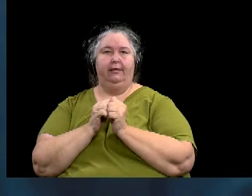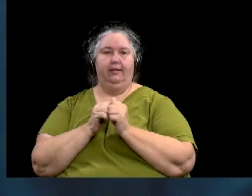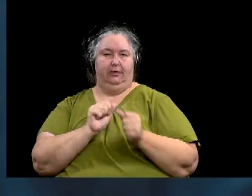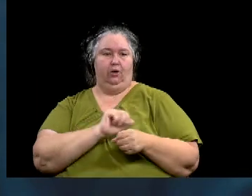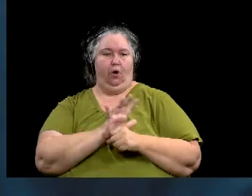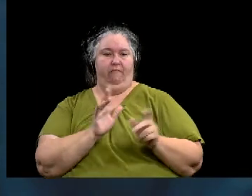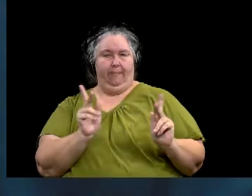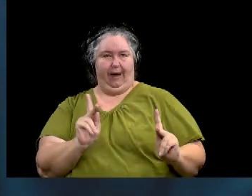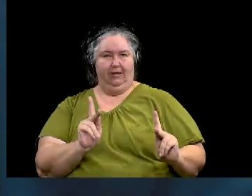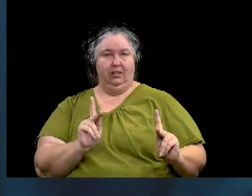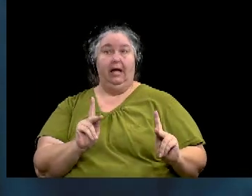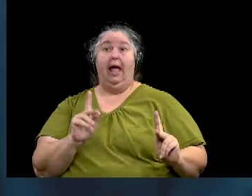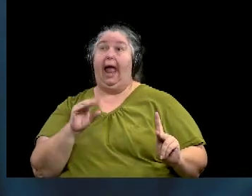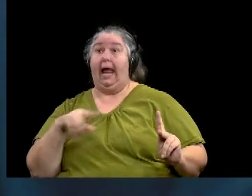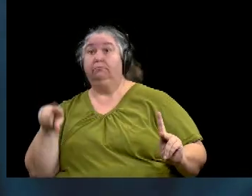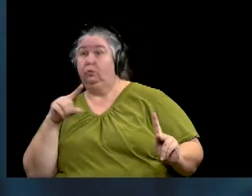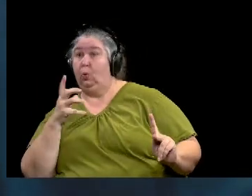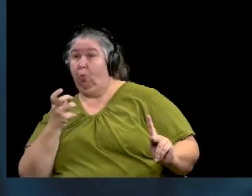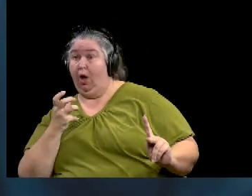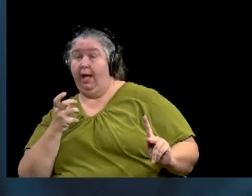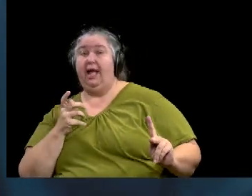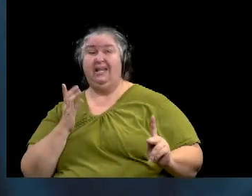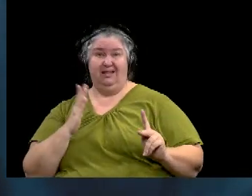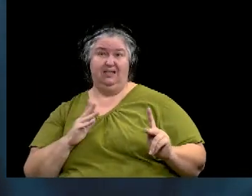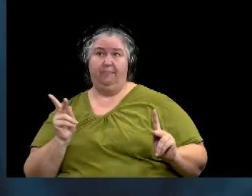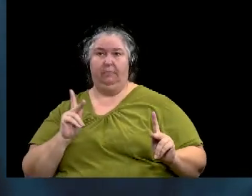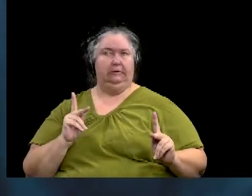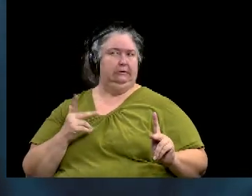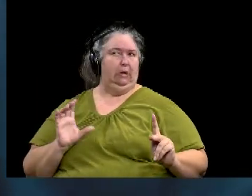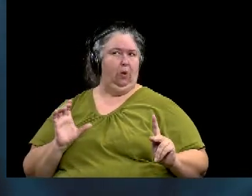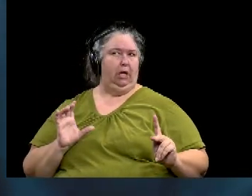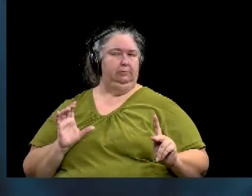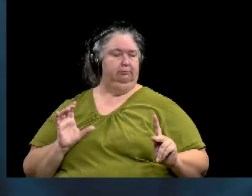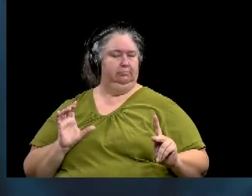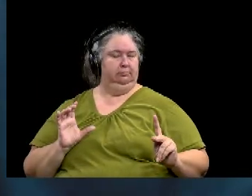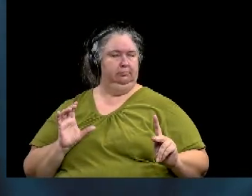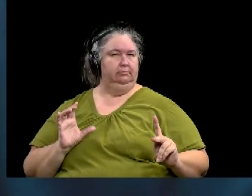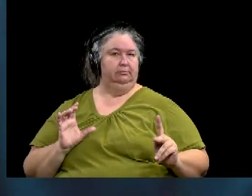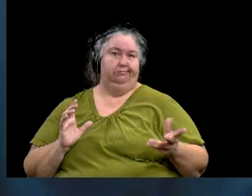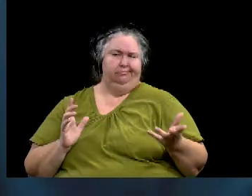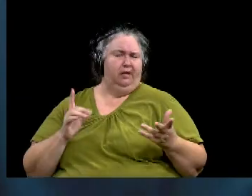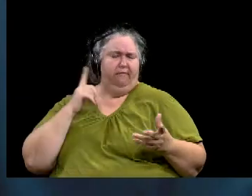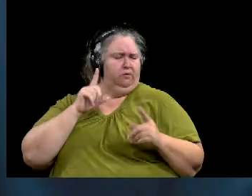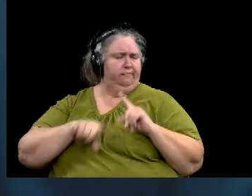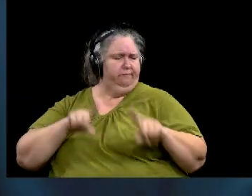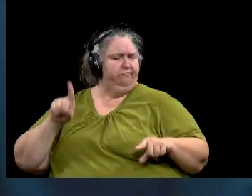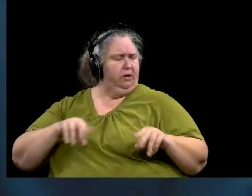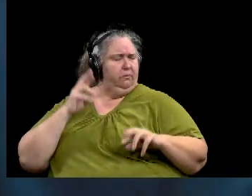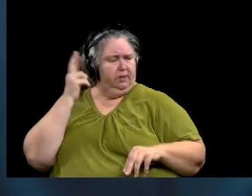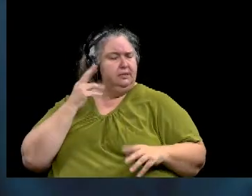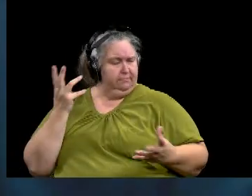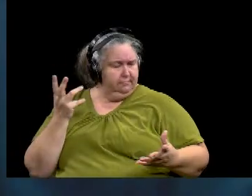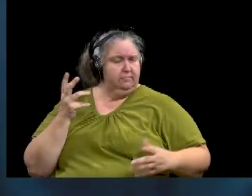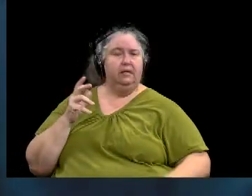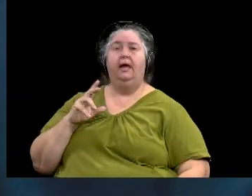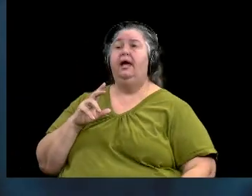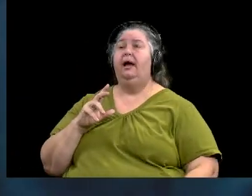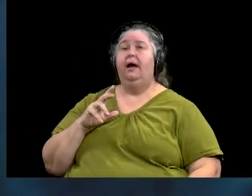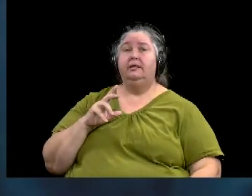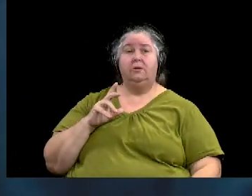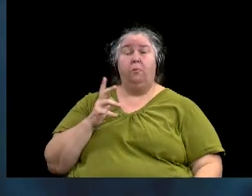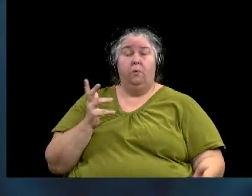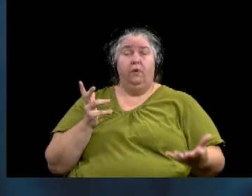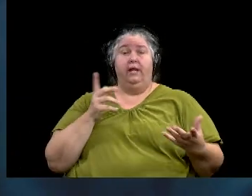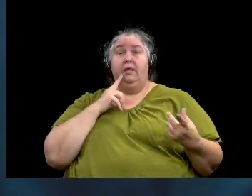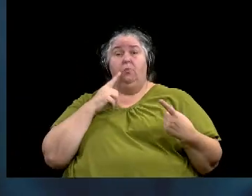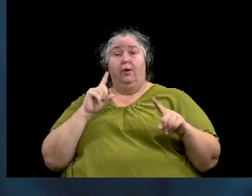who don't want the vaccine for various reasons, and then giving it to them. And then, yes, they are to return in 21 days to